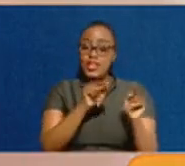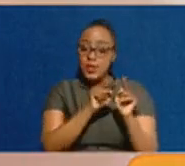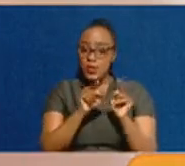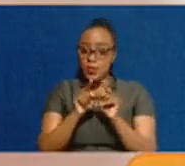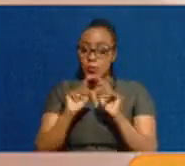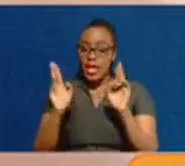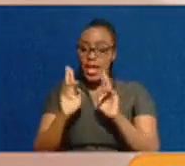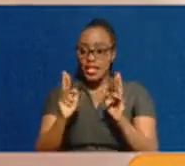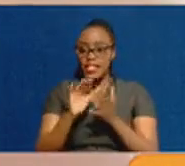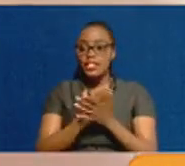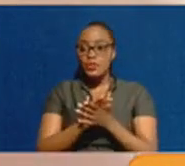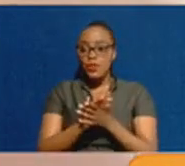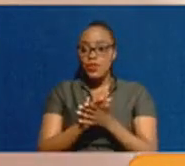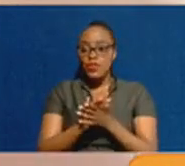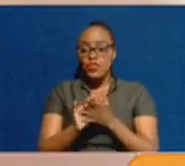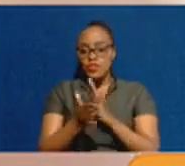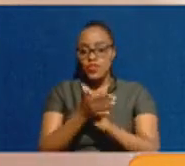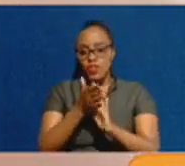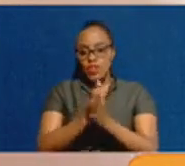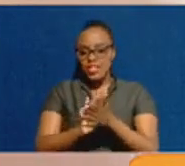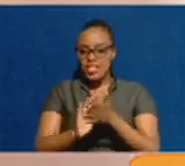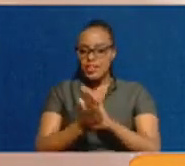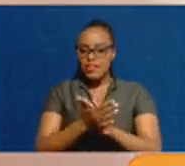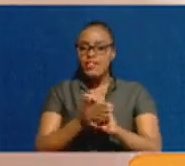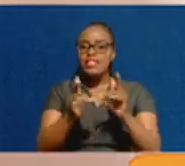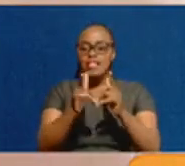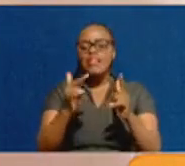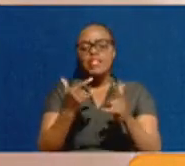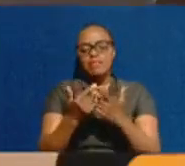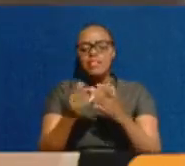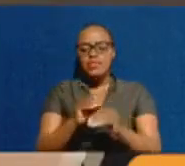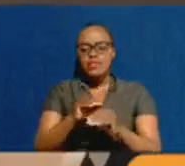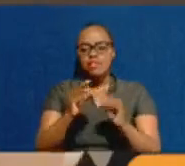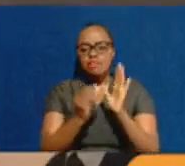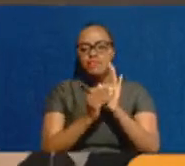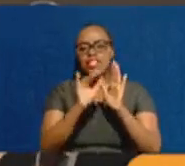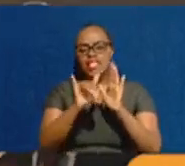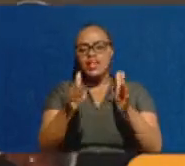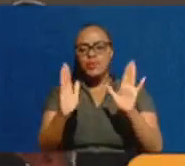to forgive some sins. Let me put it that way.